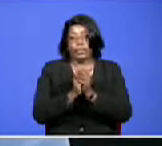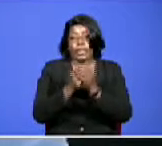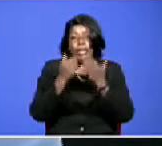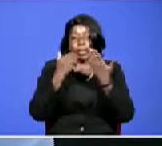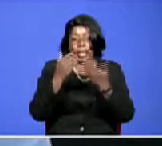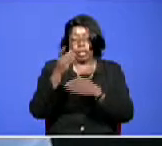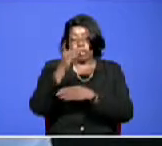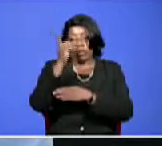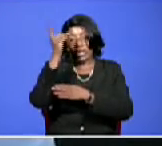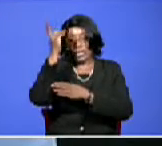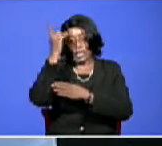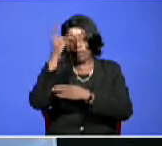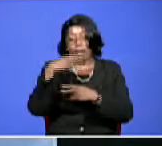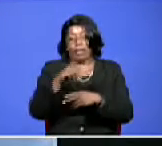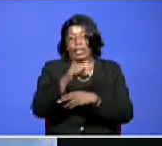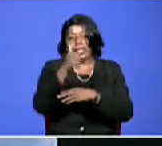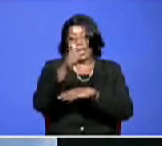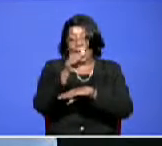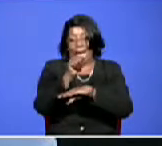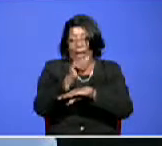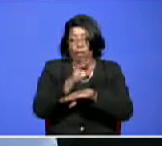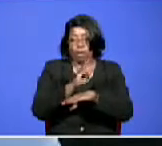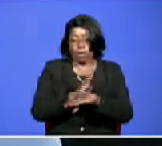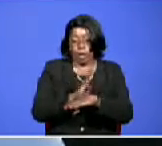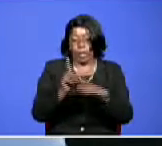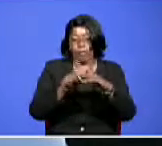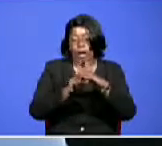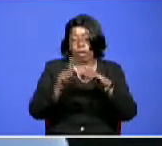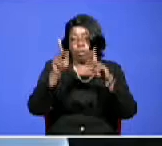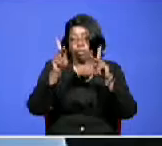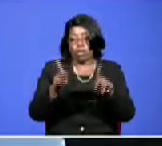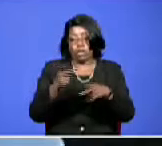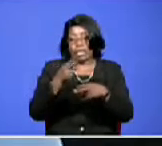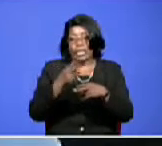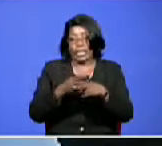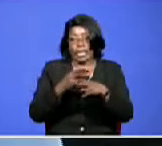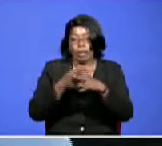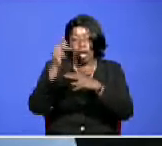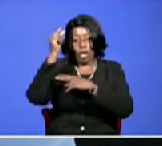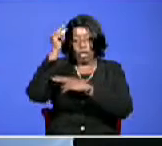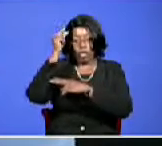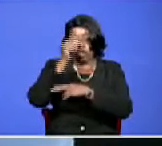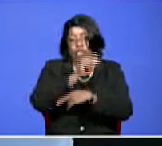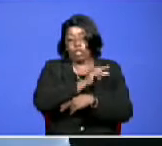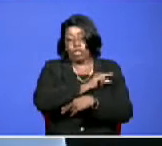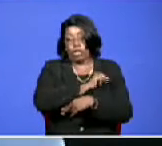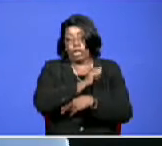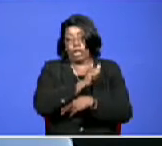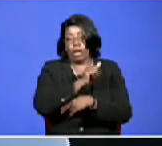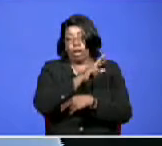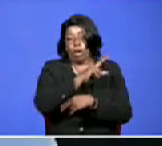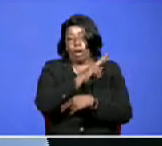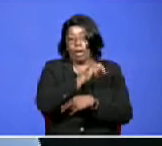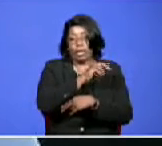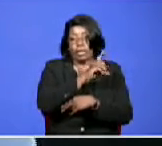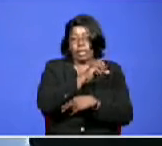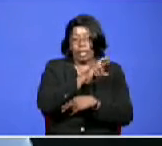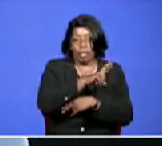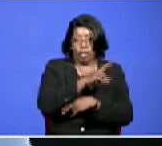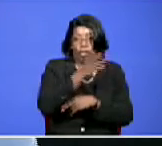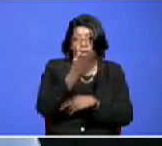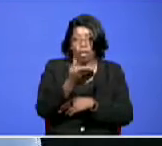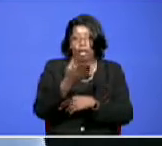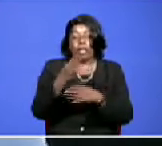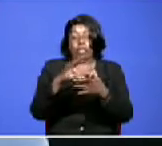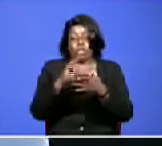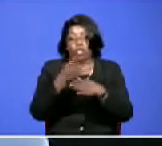Thanks so much, Desmond. Well, we have another Abaco evacuee to tell you about tonight. Her name is Godedra Gardiner, and she shared her story of survival